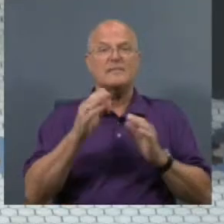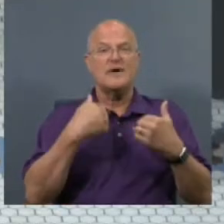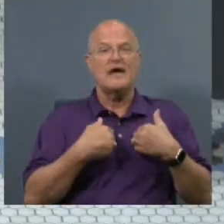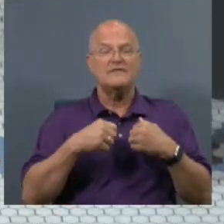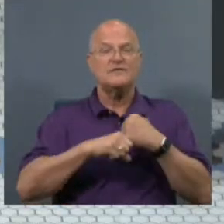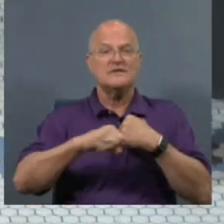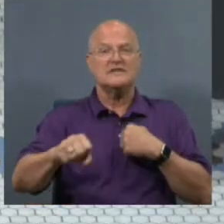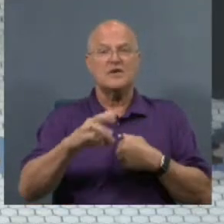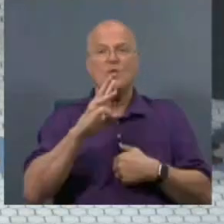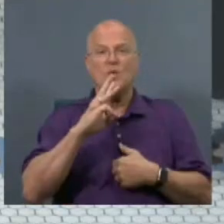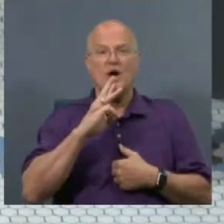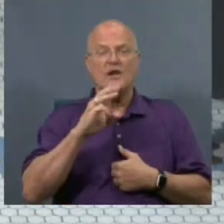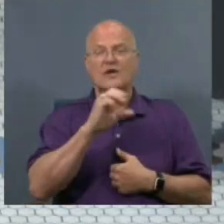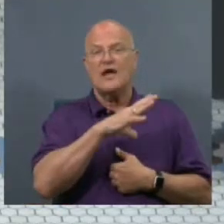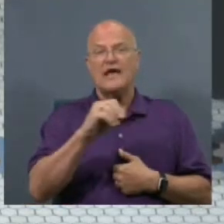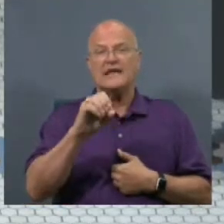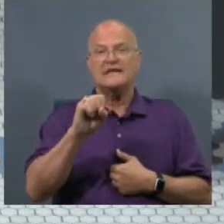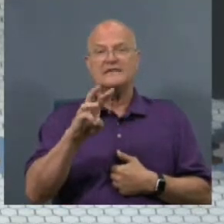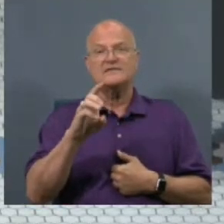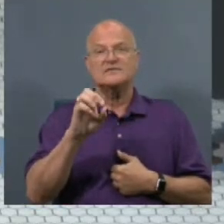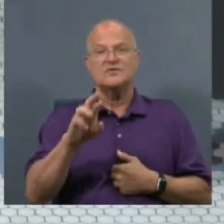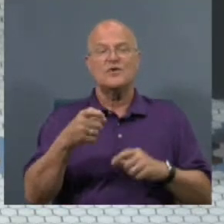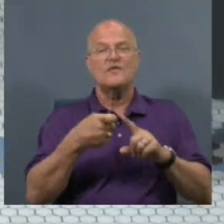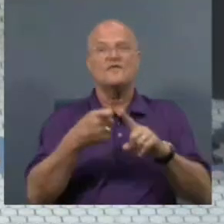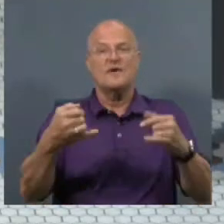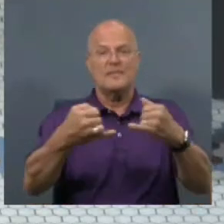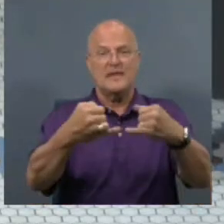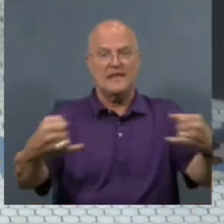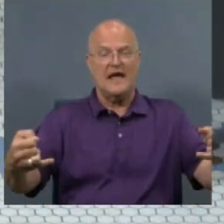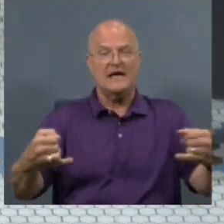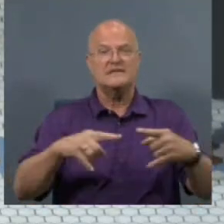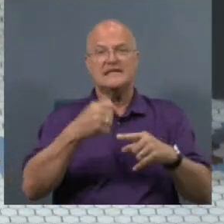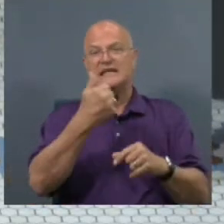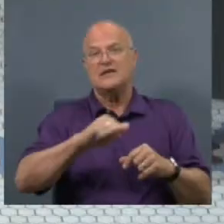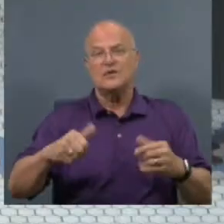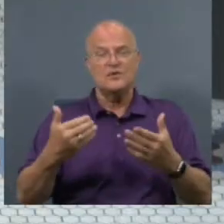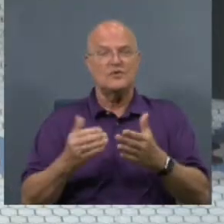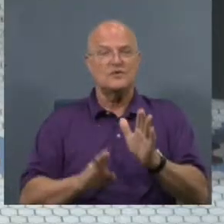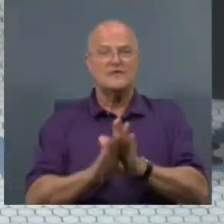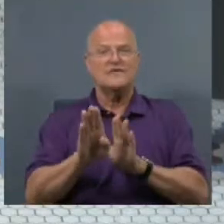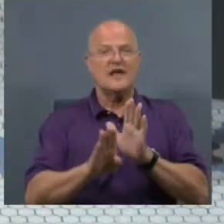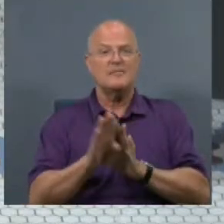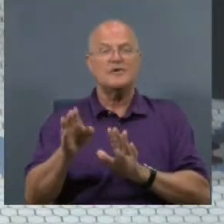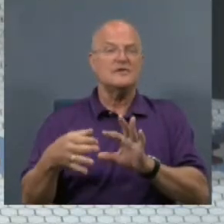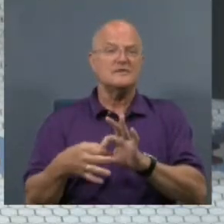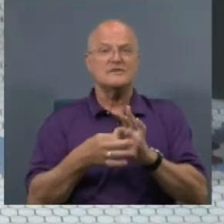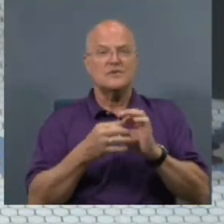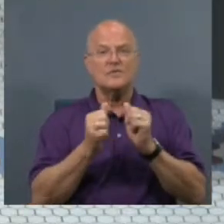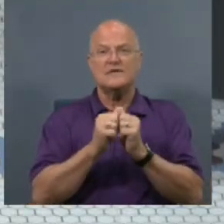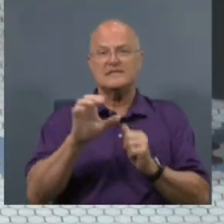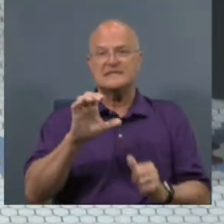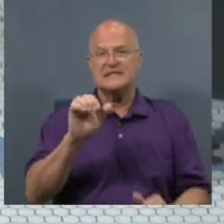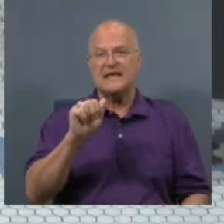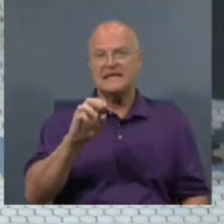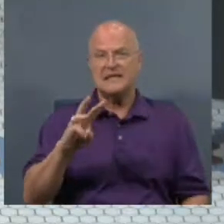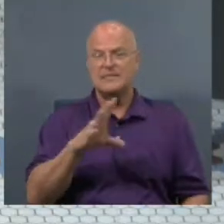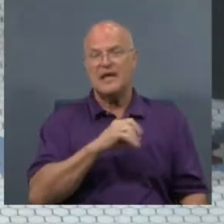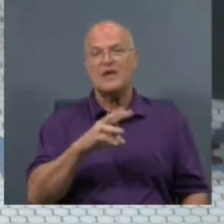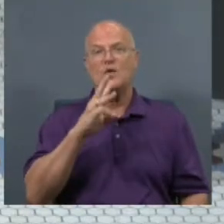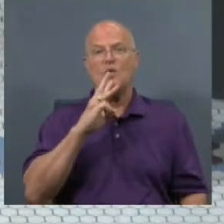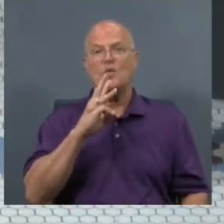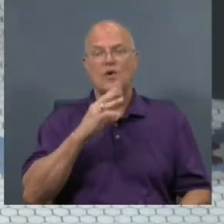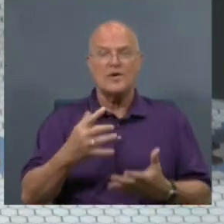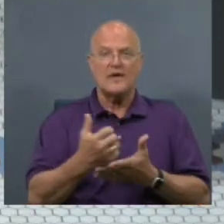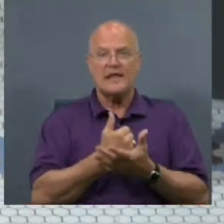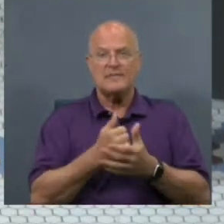have to extend water and sewer services from the existing service lines to any new development in coordination with CAW and Little Rock Water Reclamation